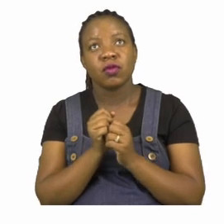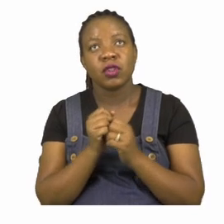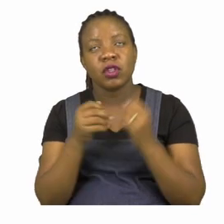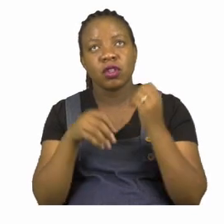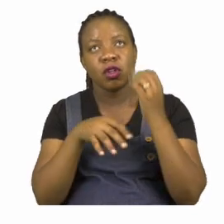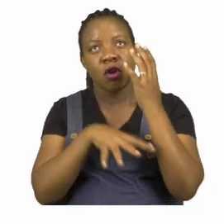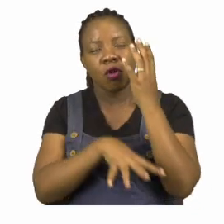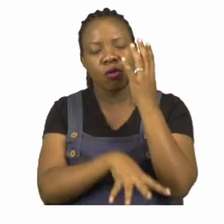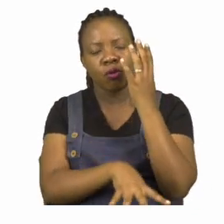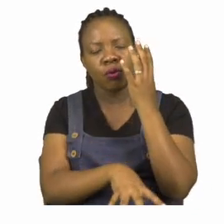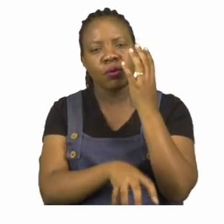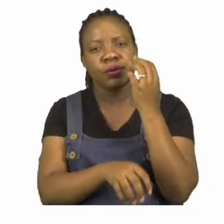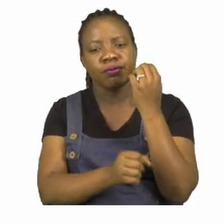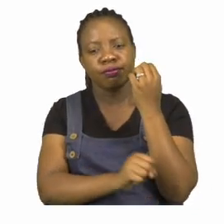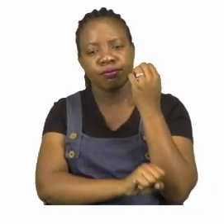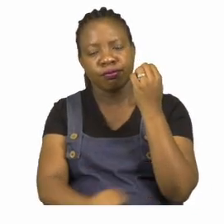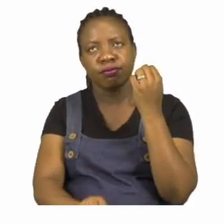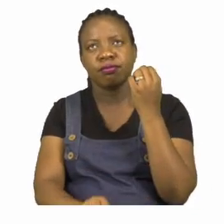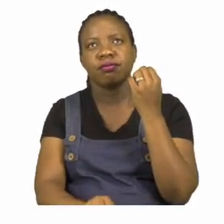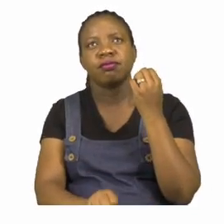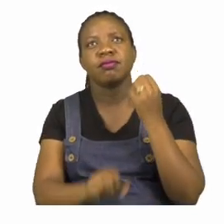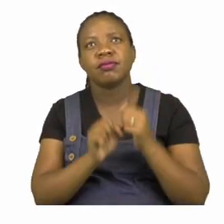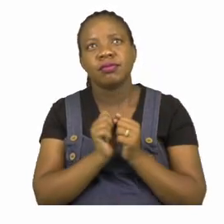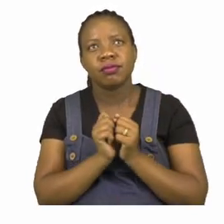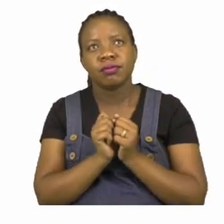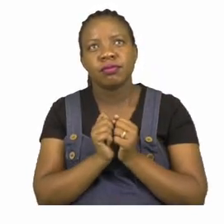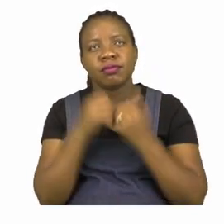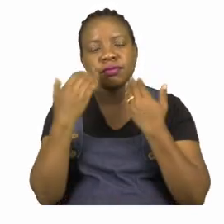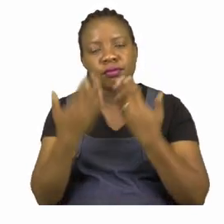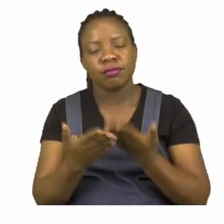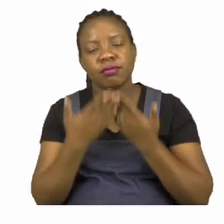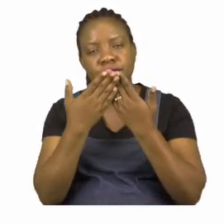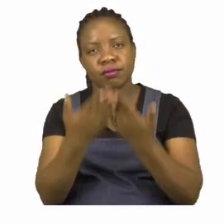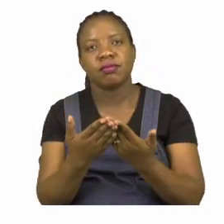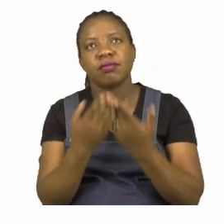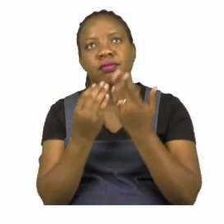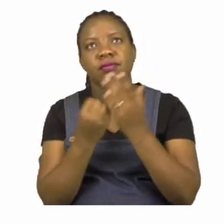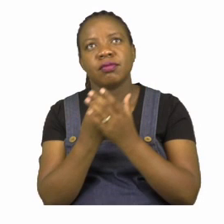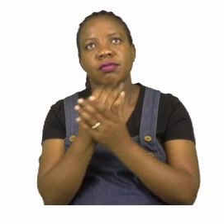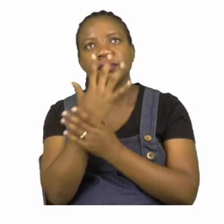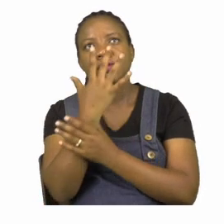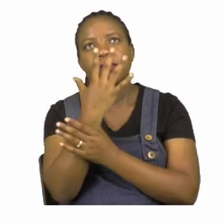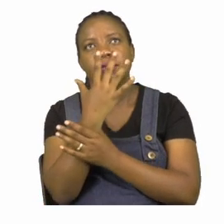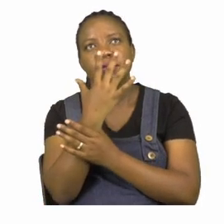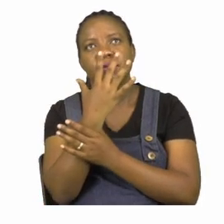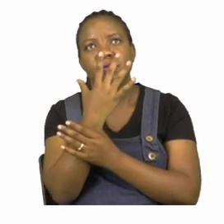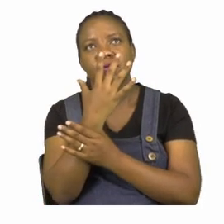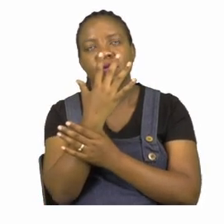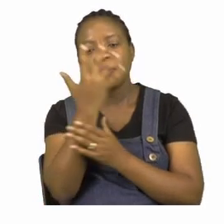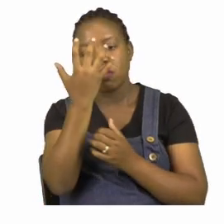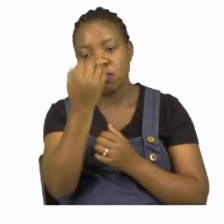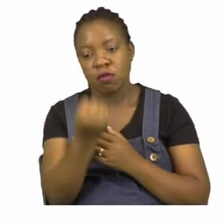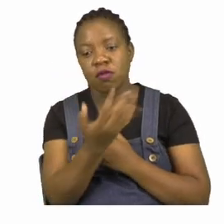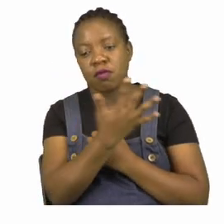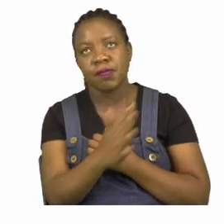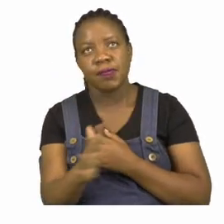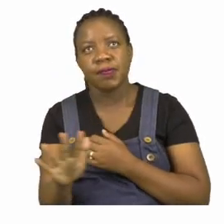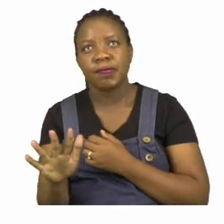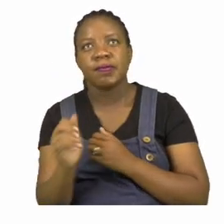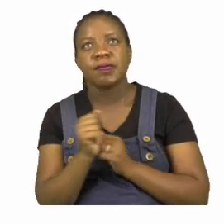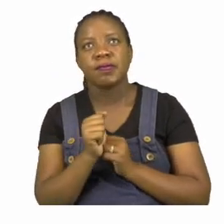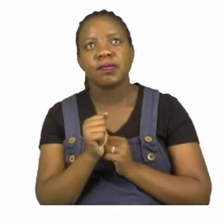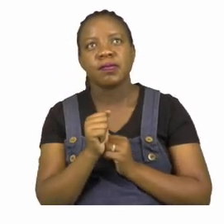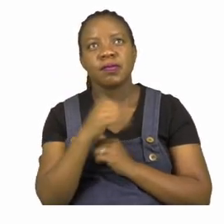the soil. It also helps the plant to get water. The